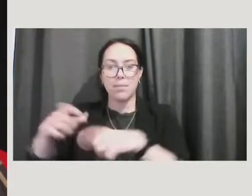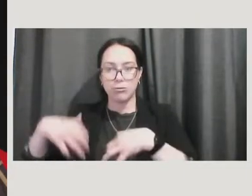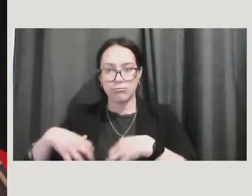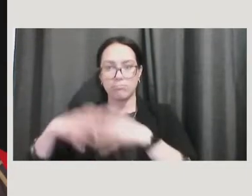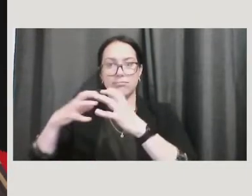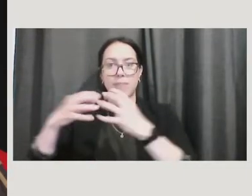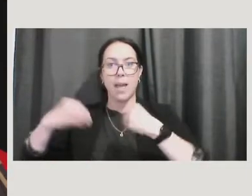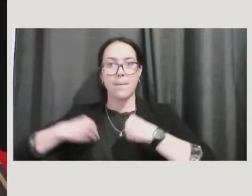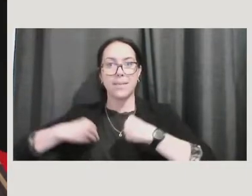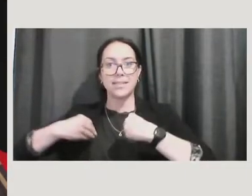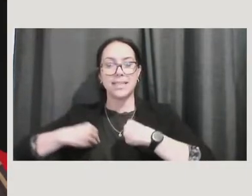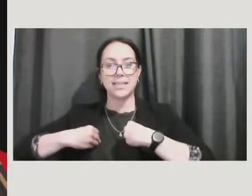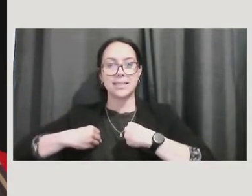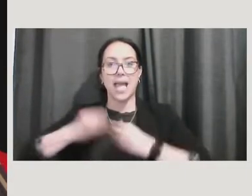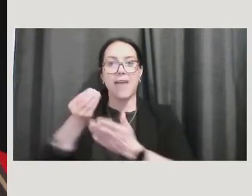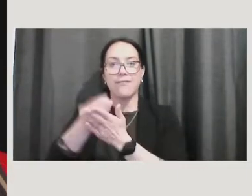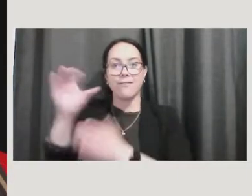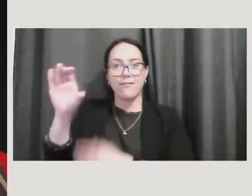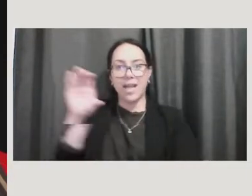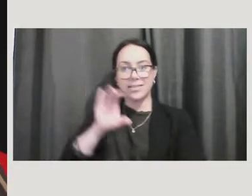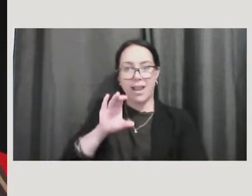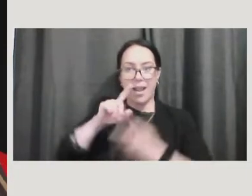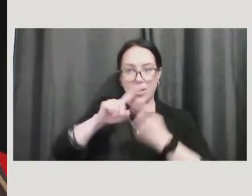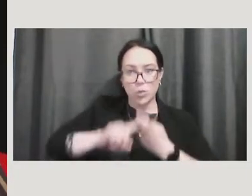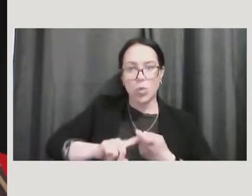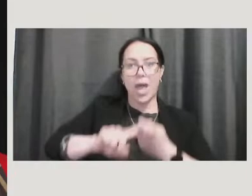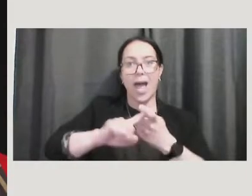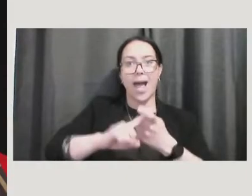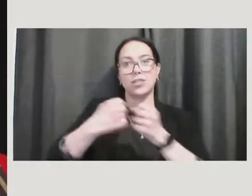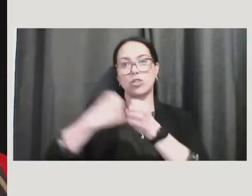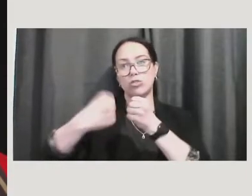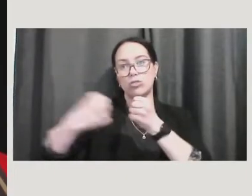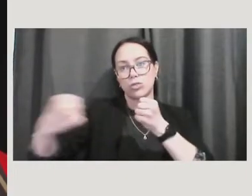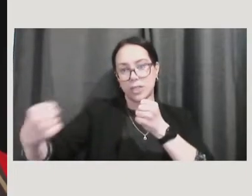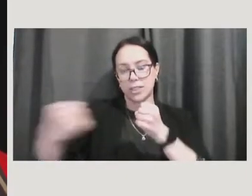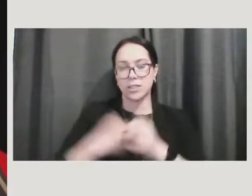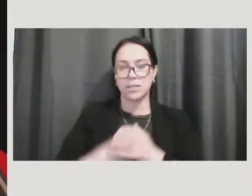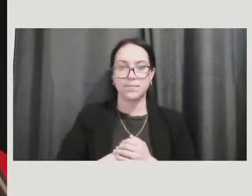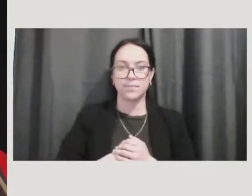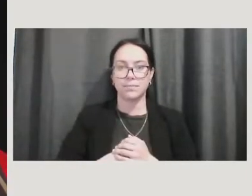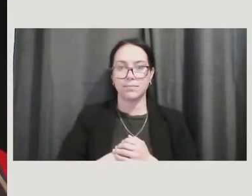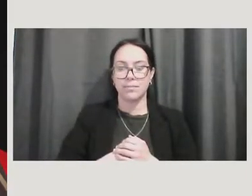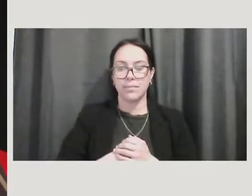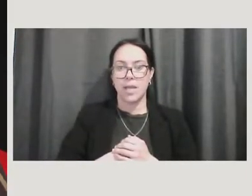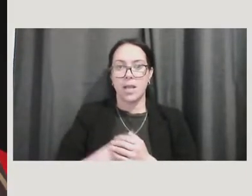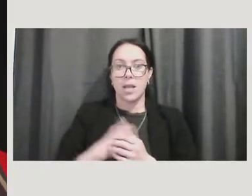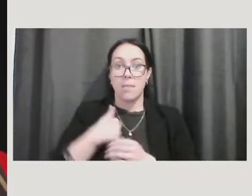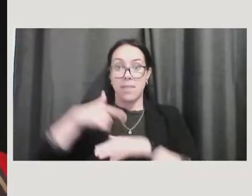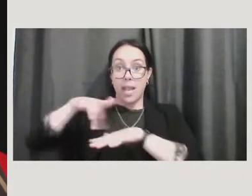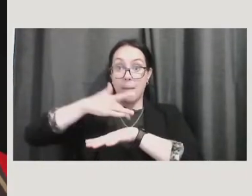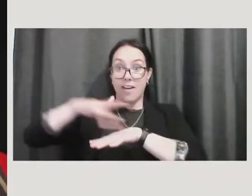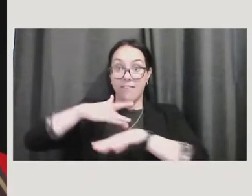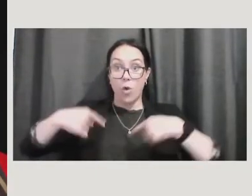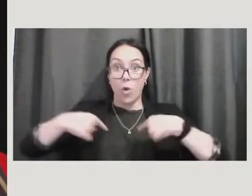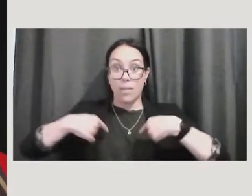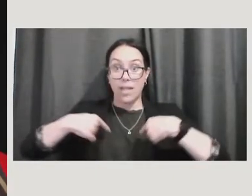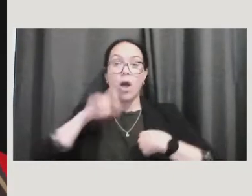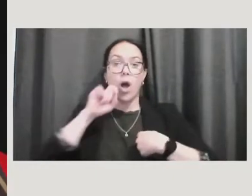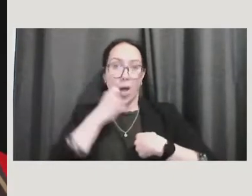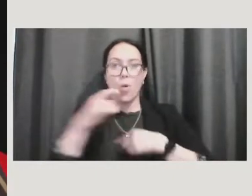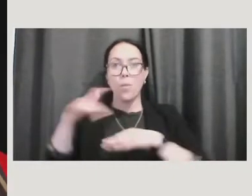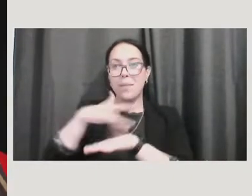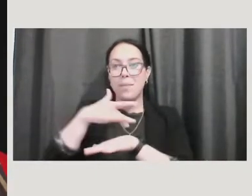that money to last a bit longer one of the most recent projects I'm working on as a performer is we will be performing on the